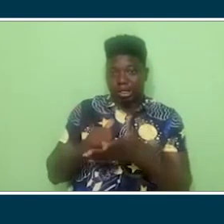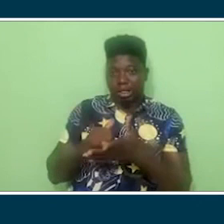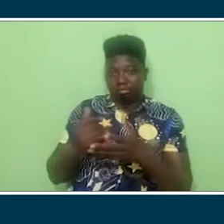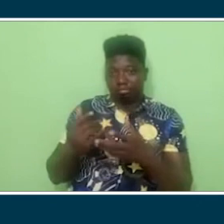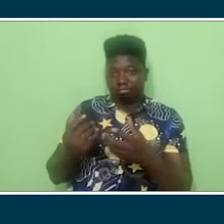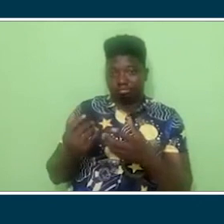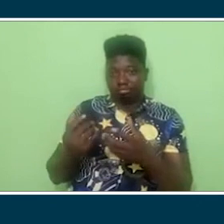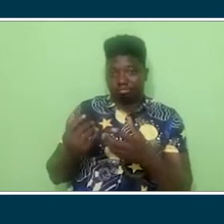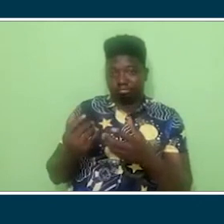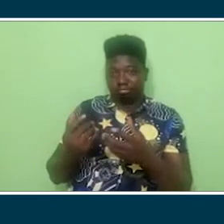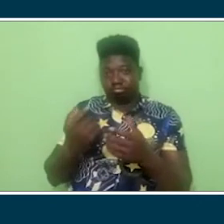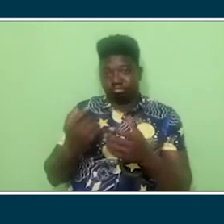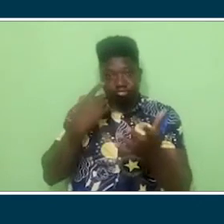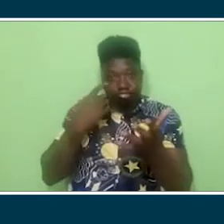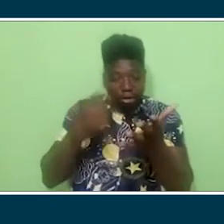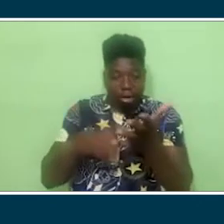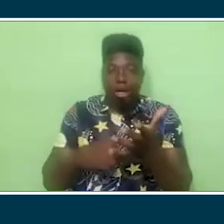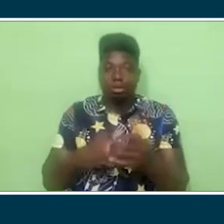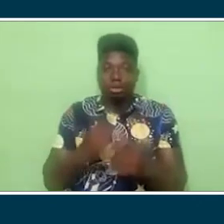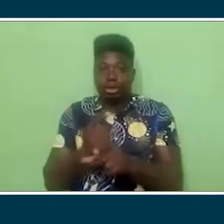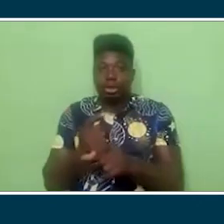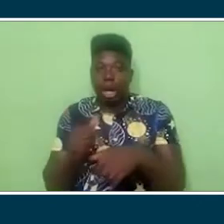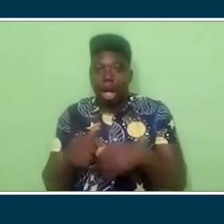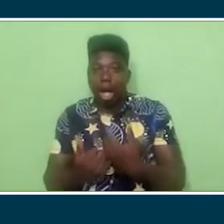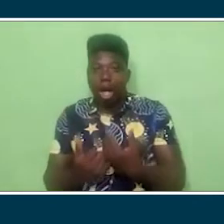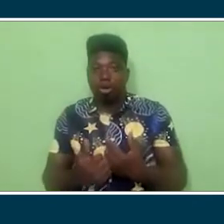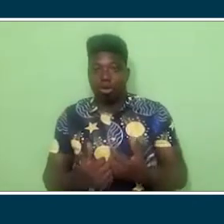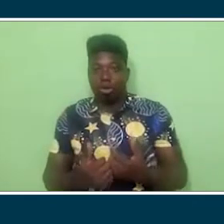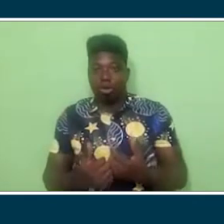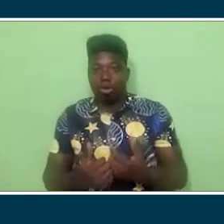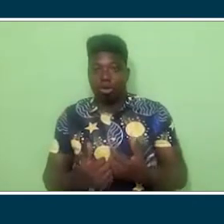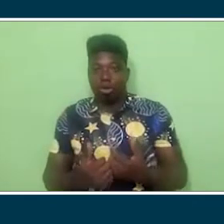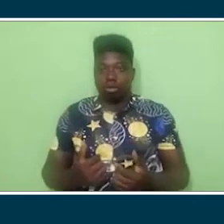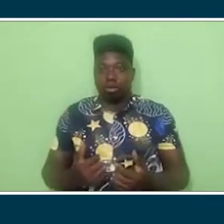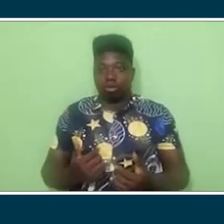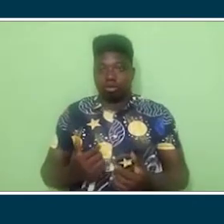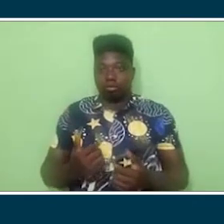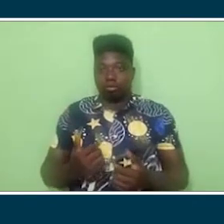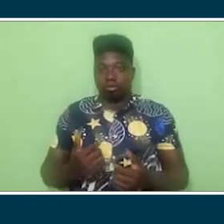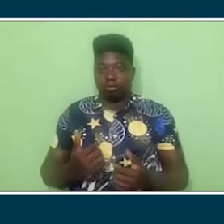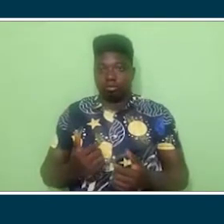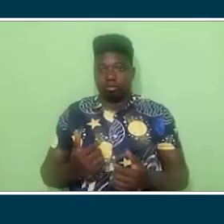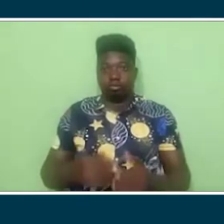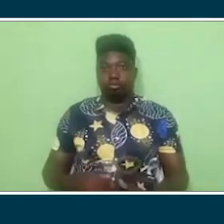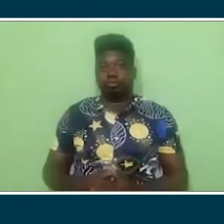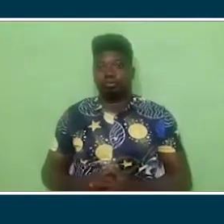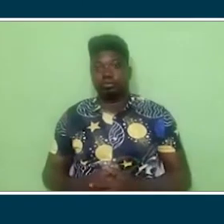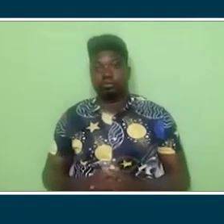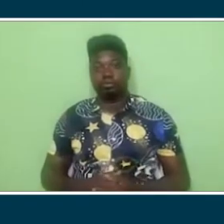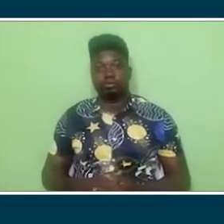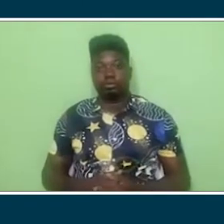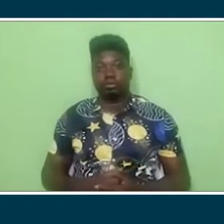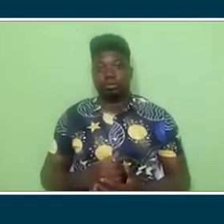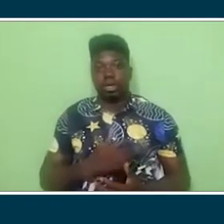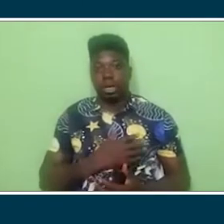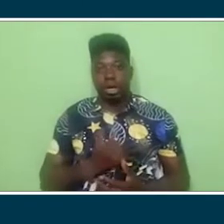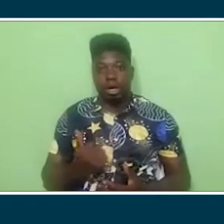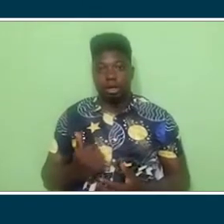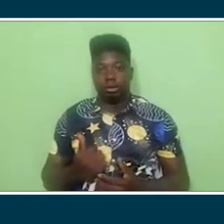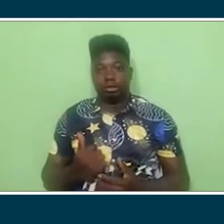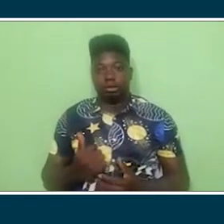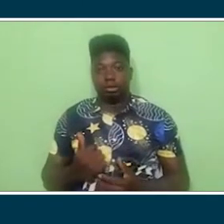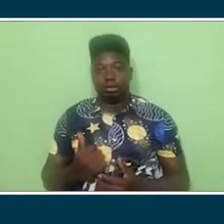how deeply embedded and how frequent and how pervasive dimensions and dynamics of privilege